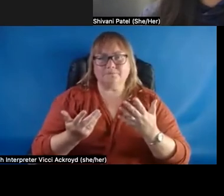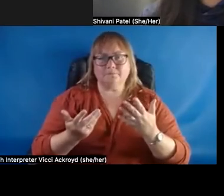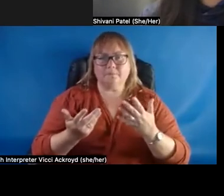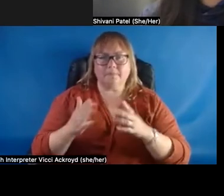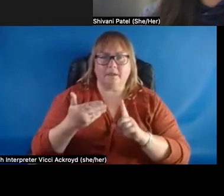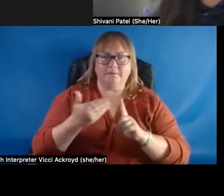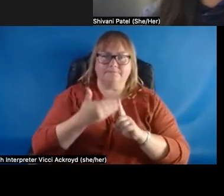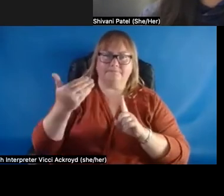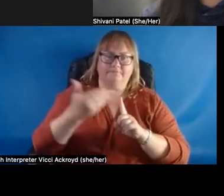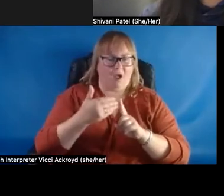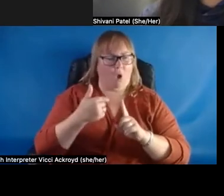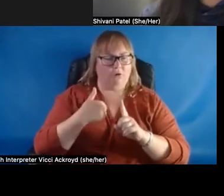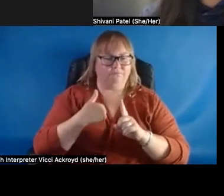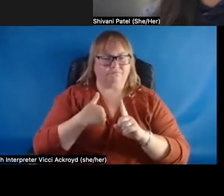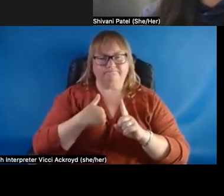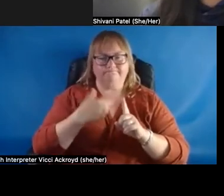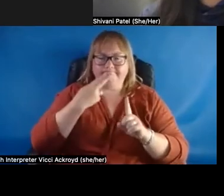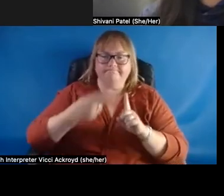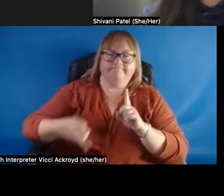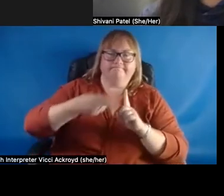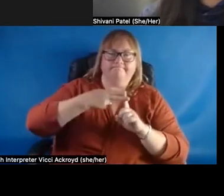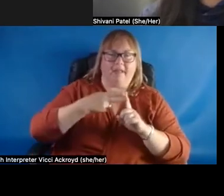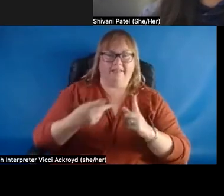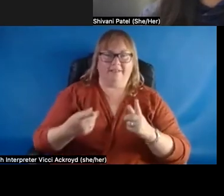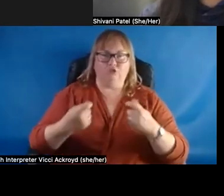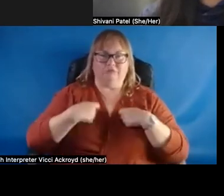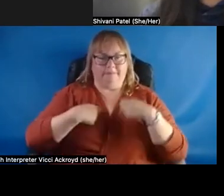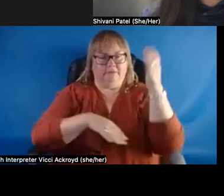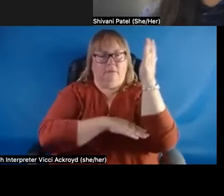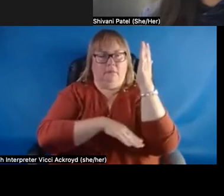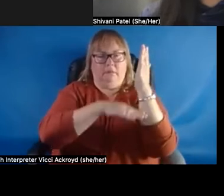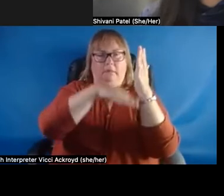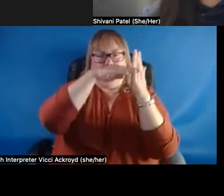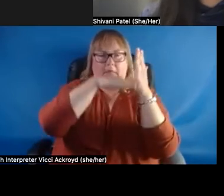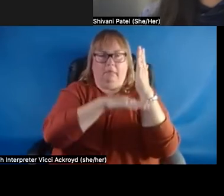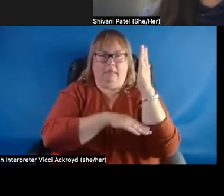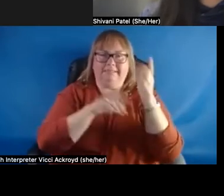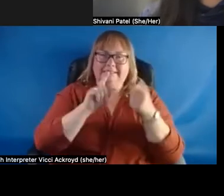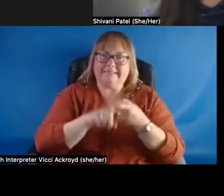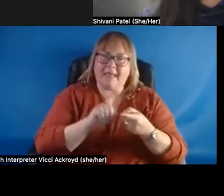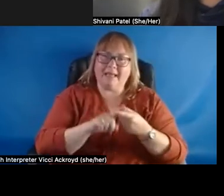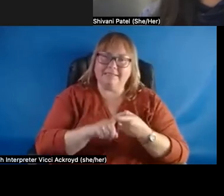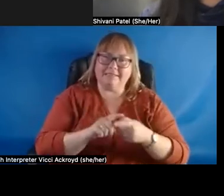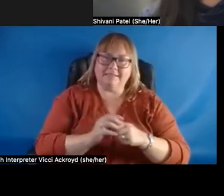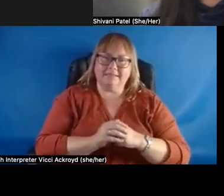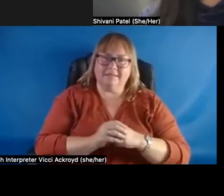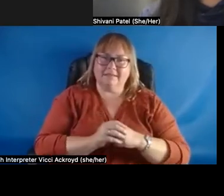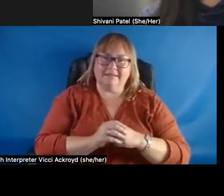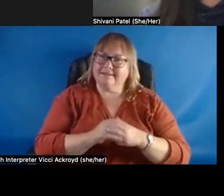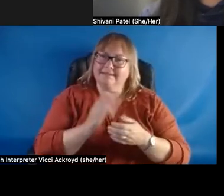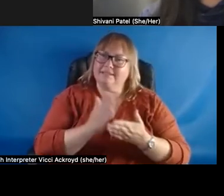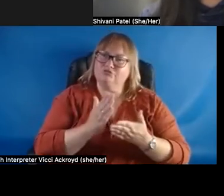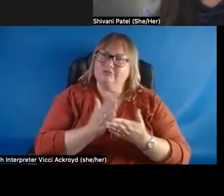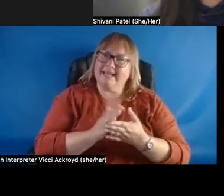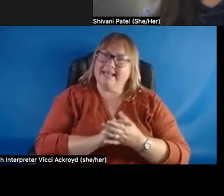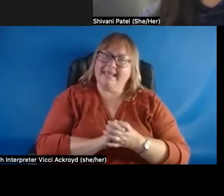this person is that, so it should be treated like that, as you were saying earlier. And it just so it